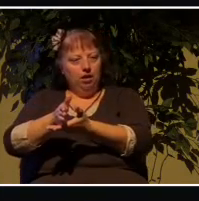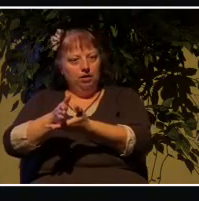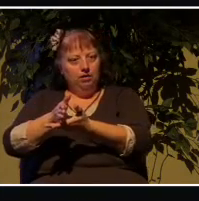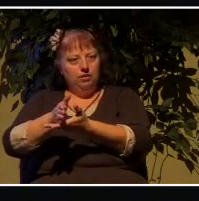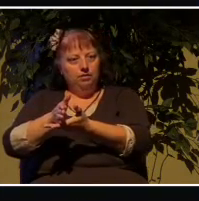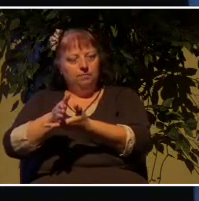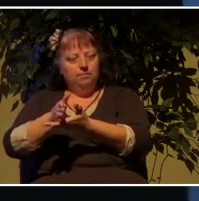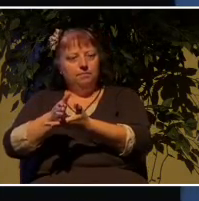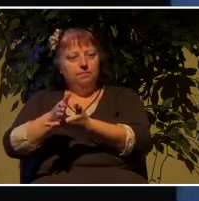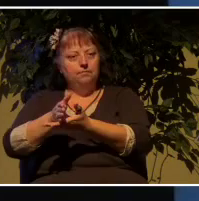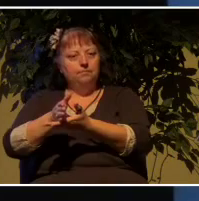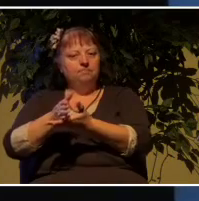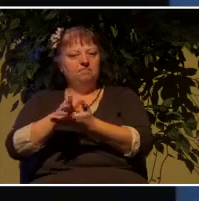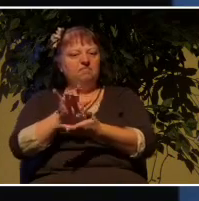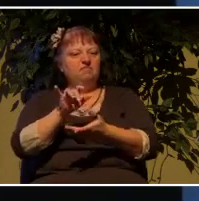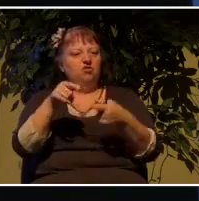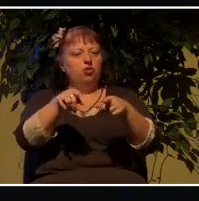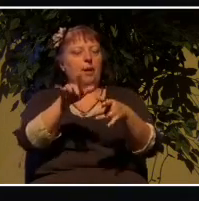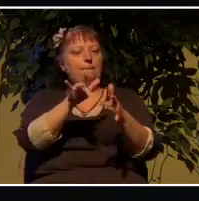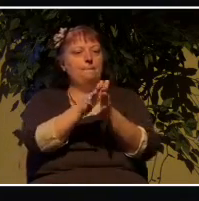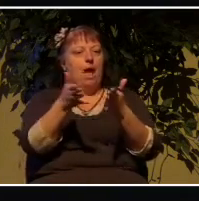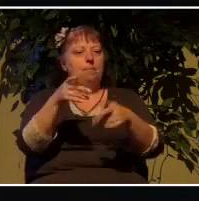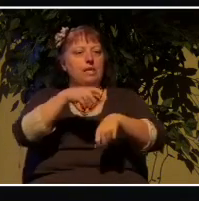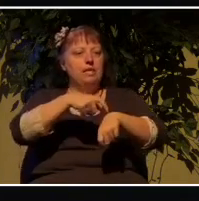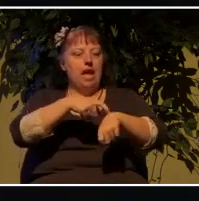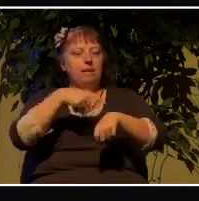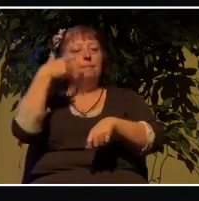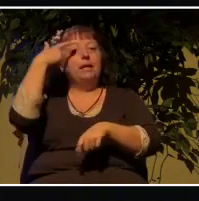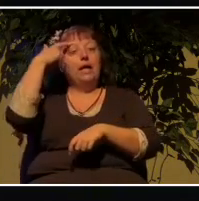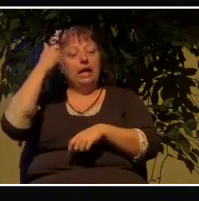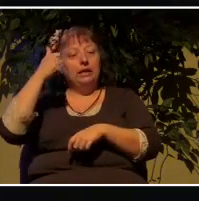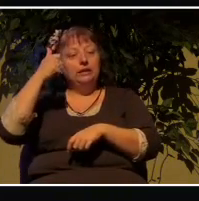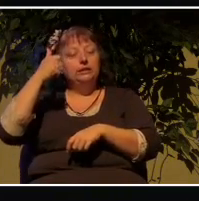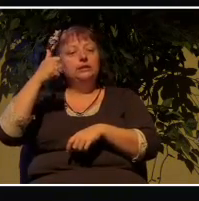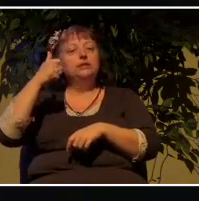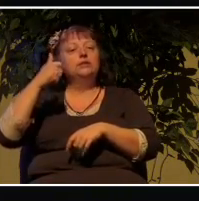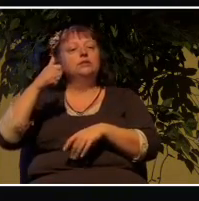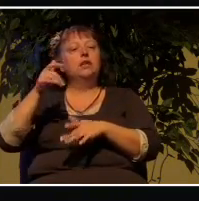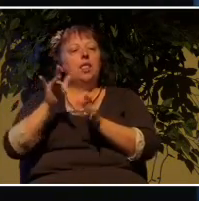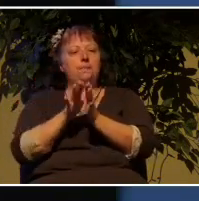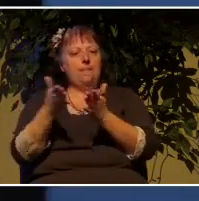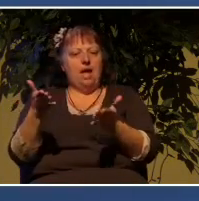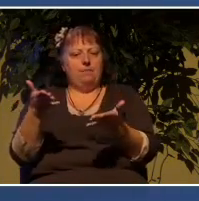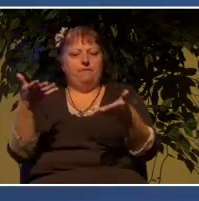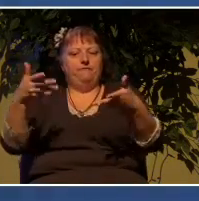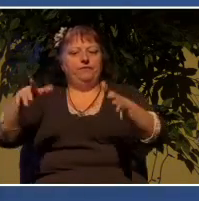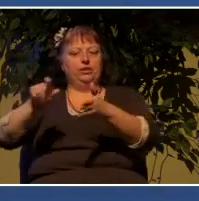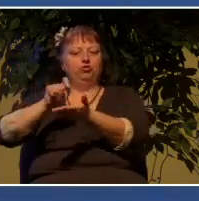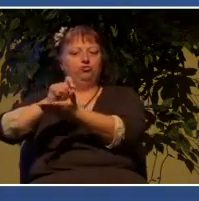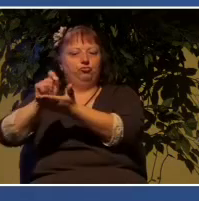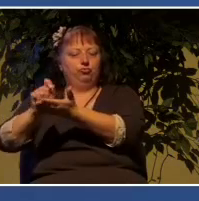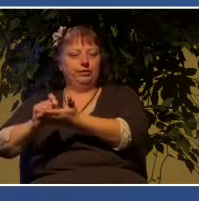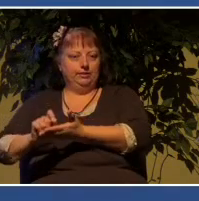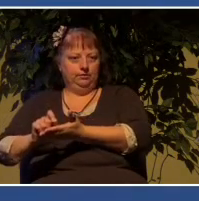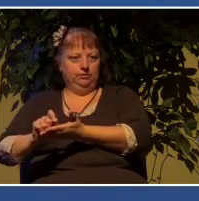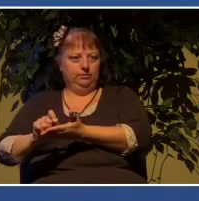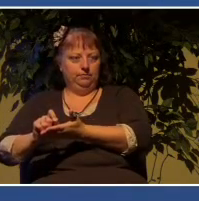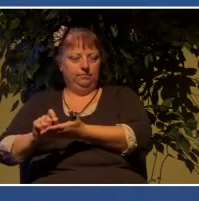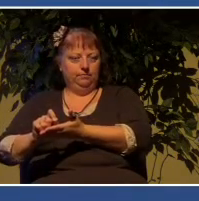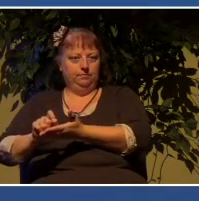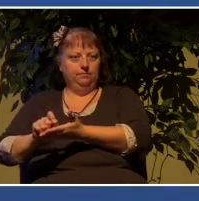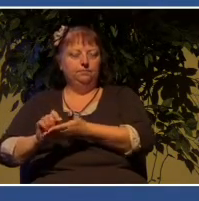have the Word of God. I don't believe that. I believe that spiritual gifts continue to be